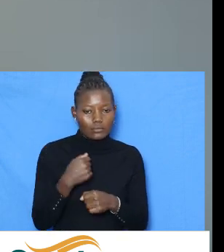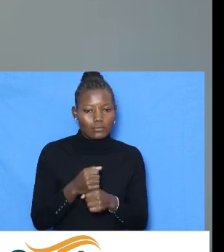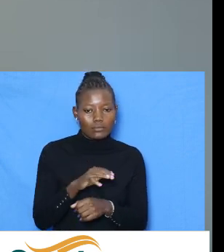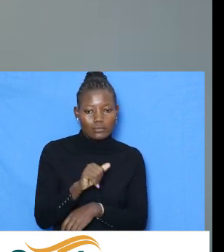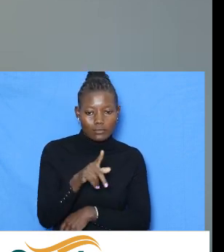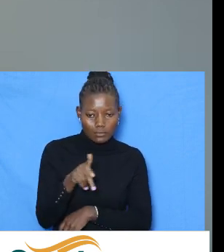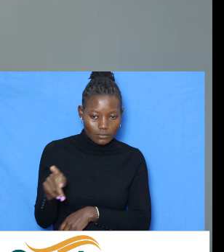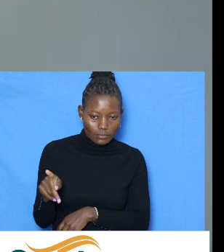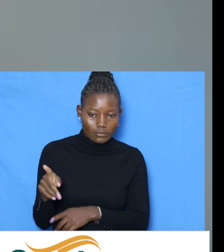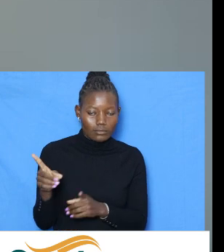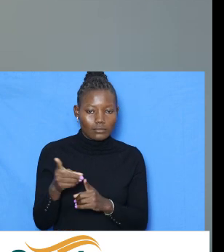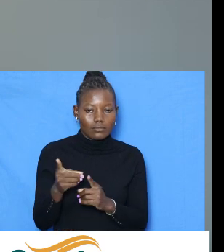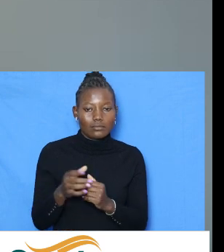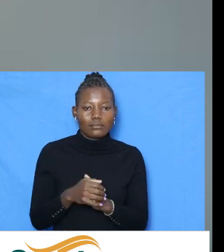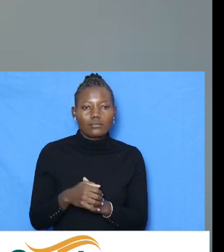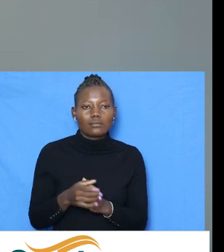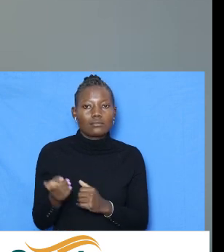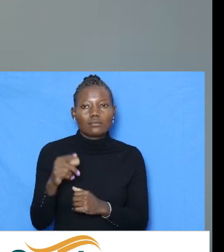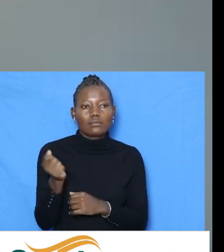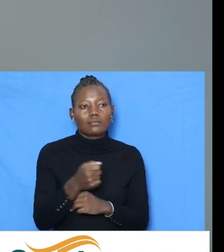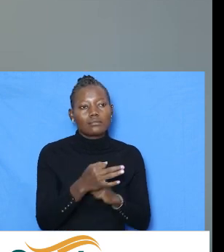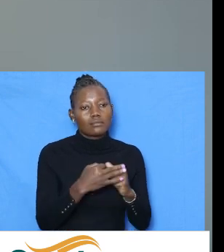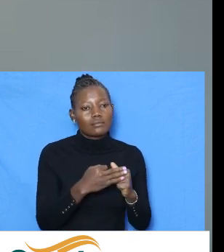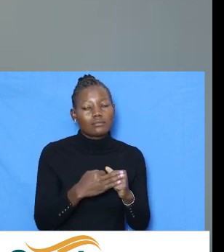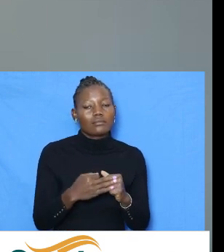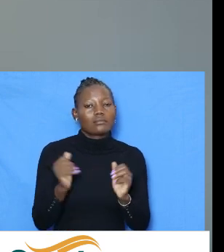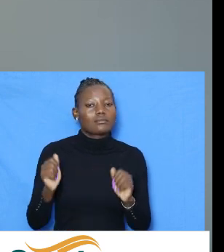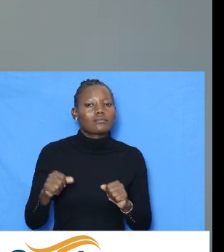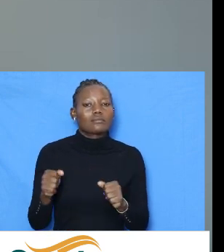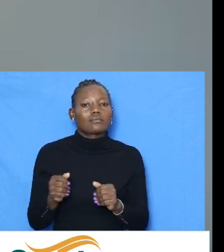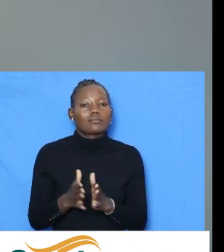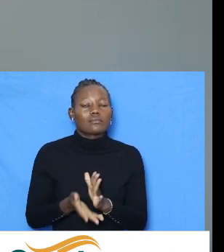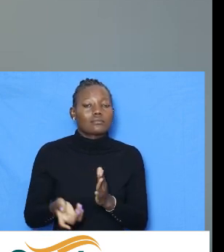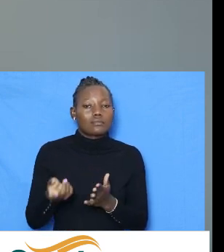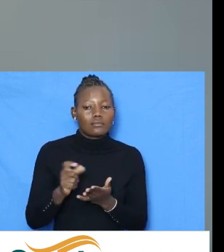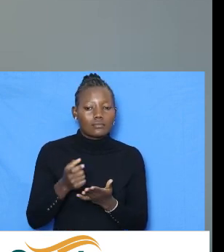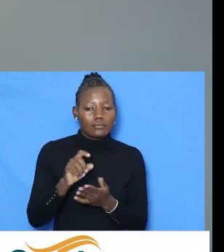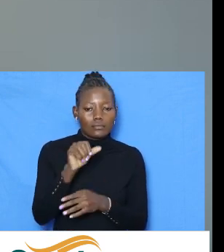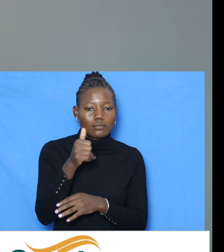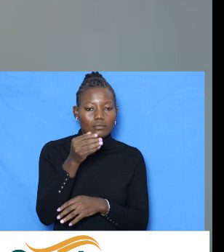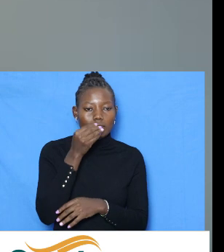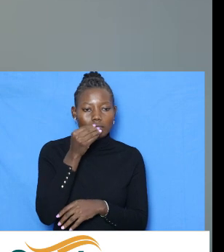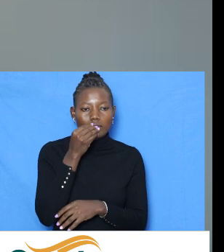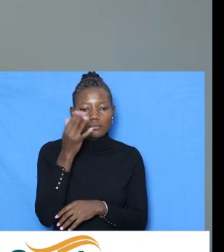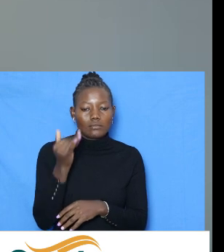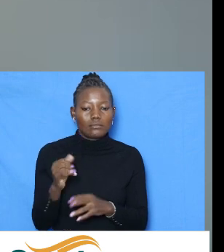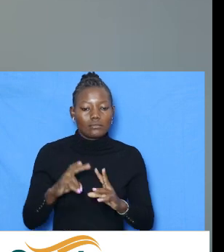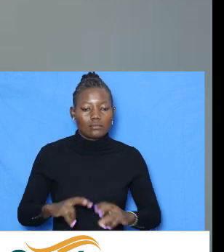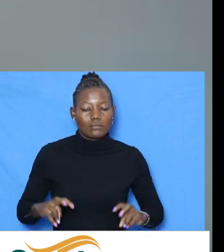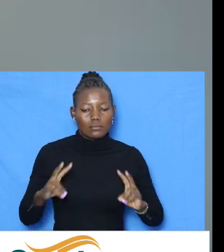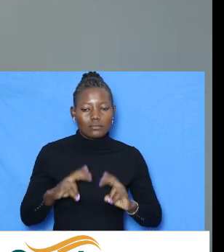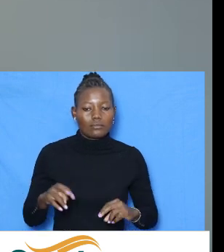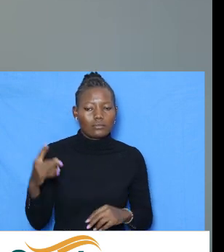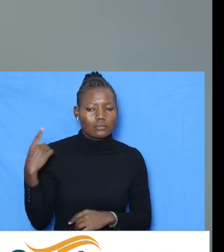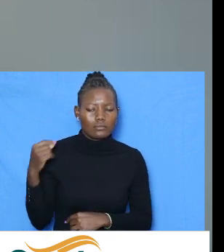update come August, just to be able, so other foods that have come up because of research. So currently